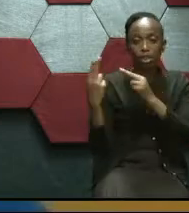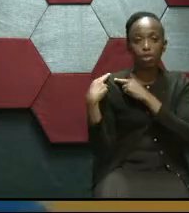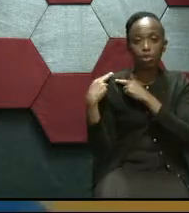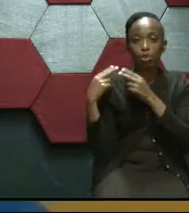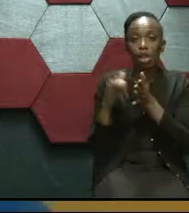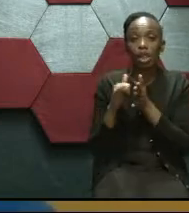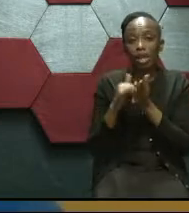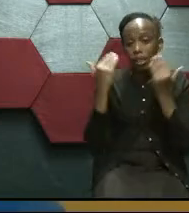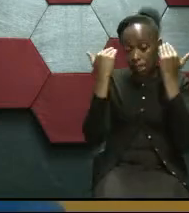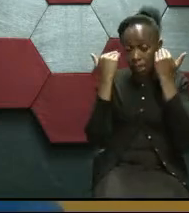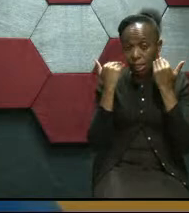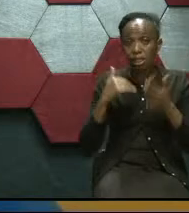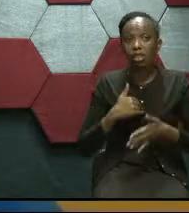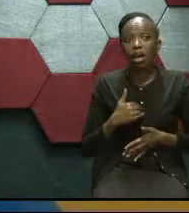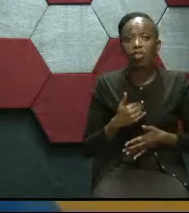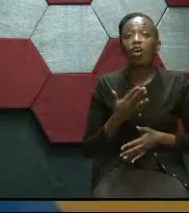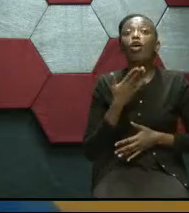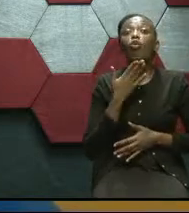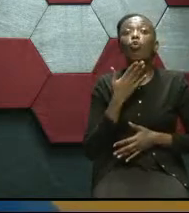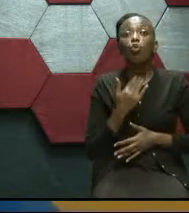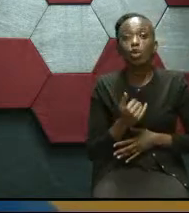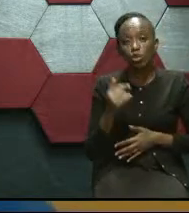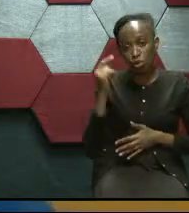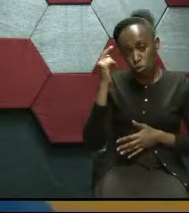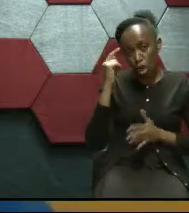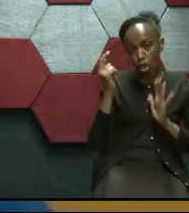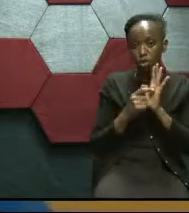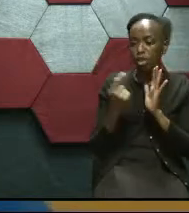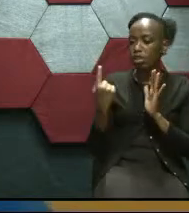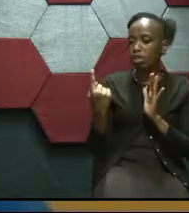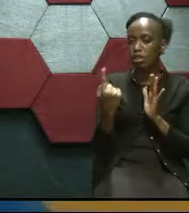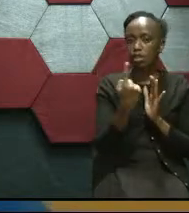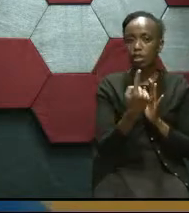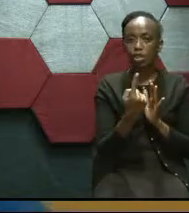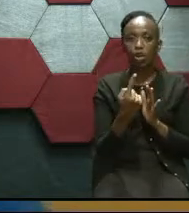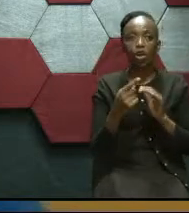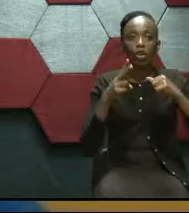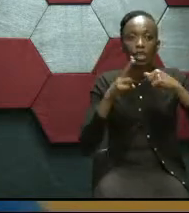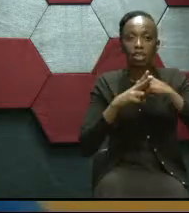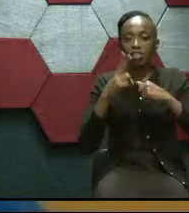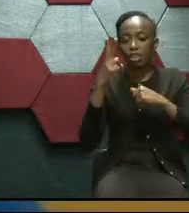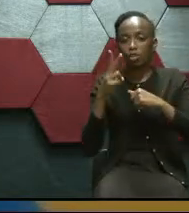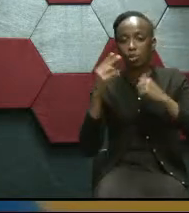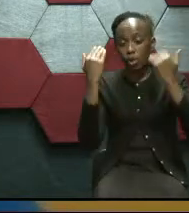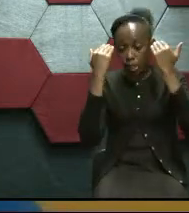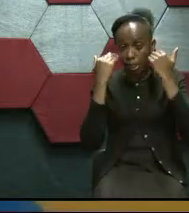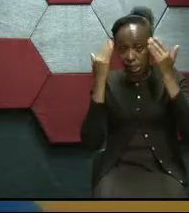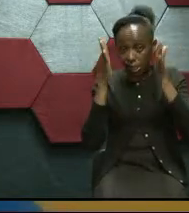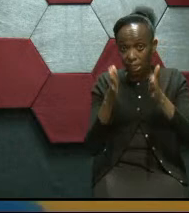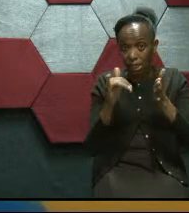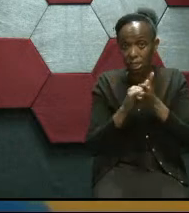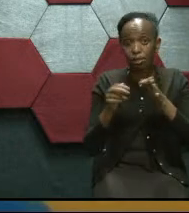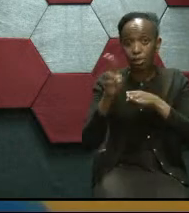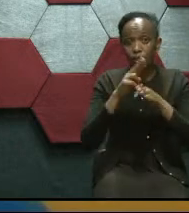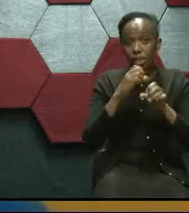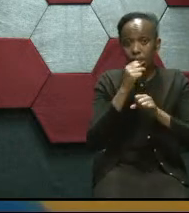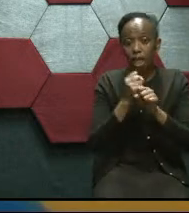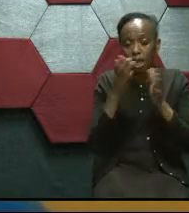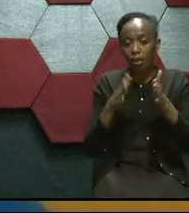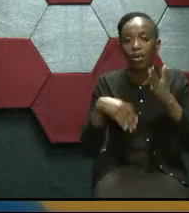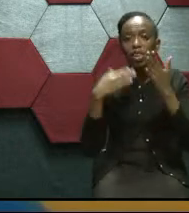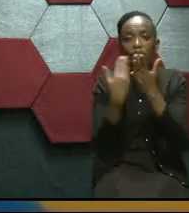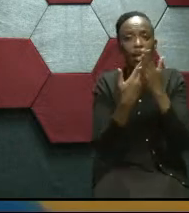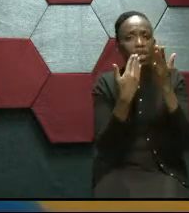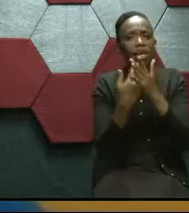are playing. I would like to acknowledge each and every of the 72 judges that we used this year and thank them